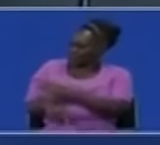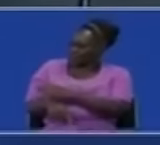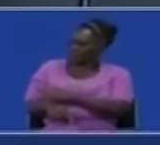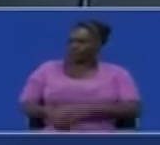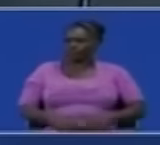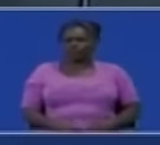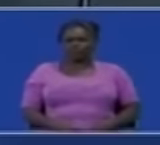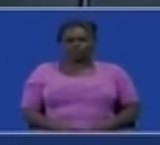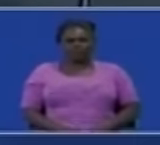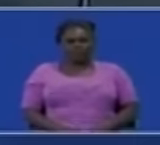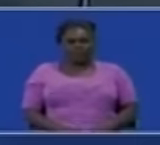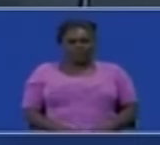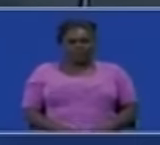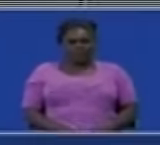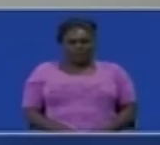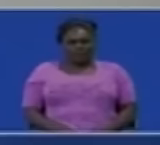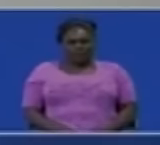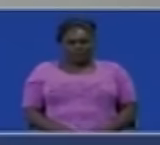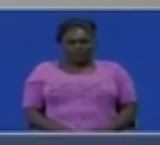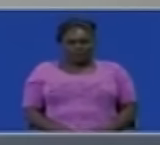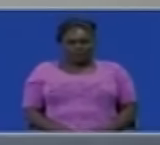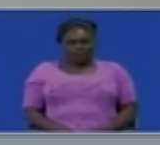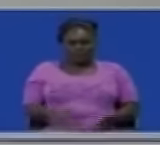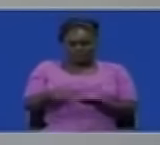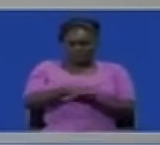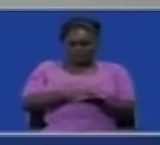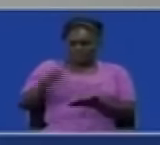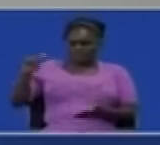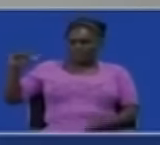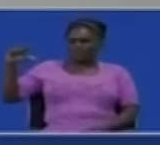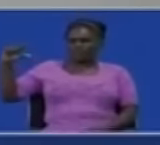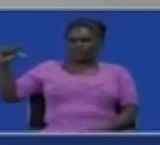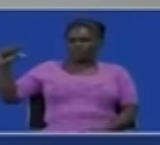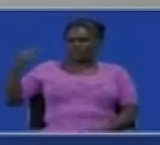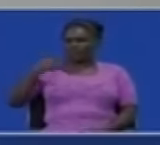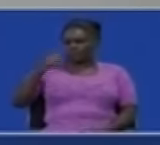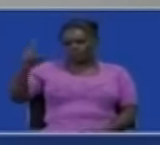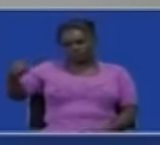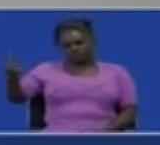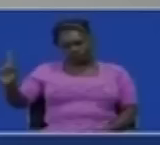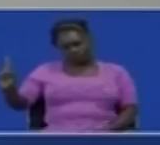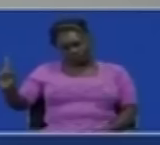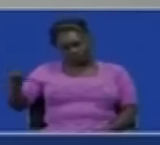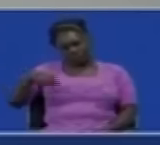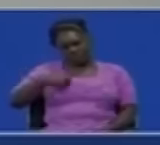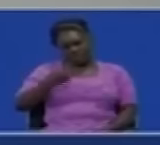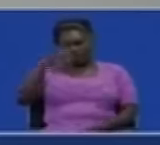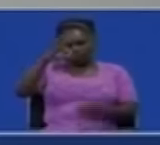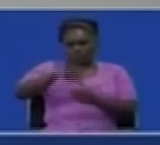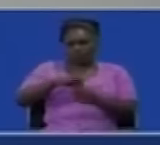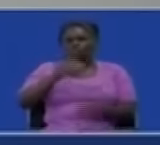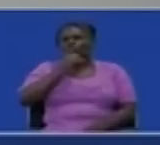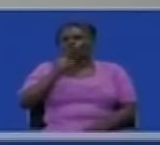you can. Okay, yeah. Basically, what the Attorney General was saying is right, that we are going to vote